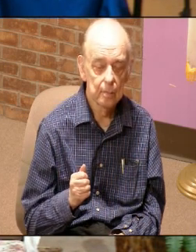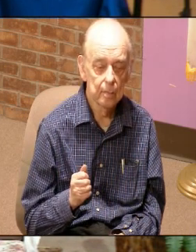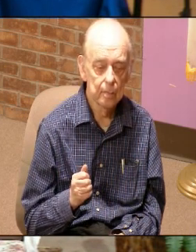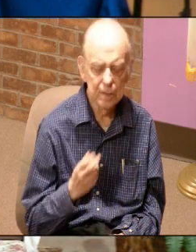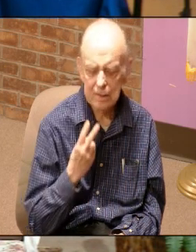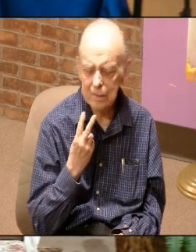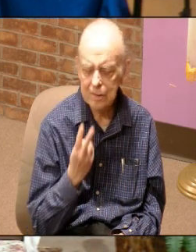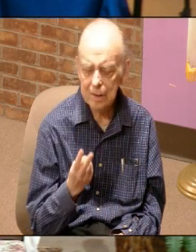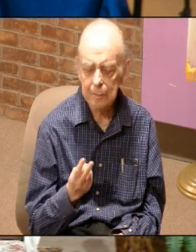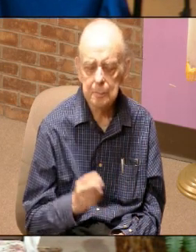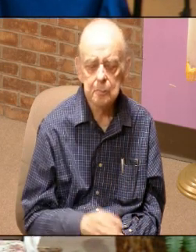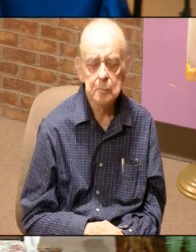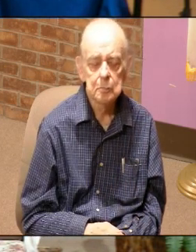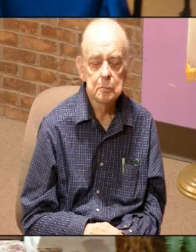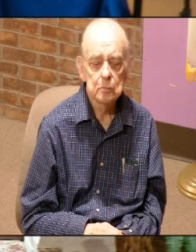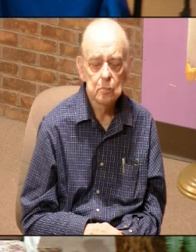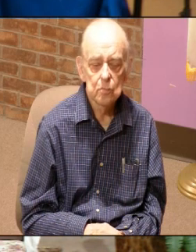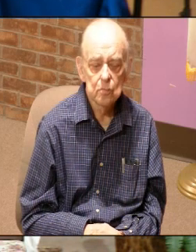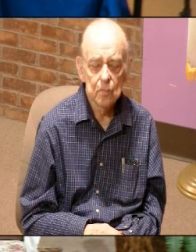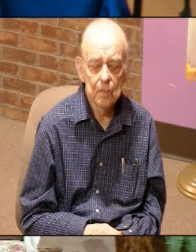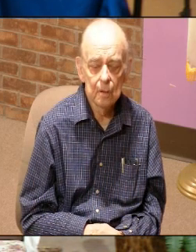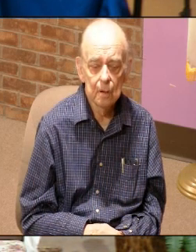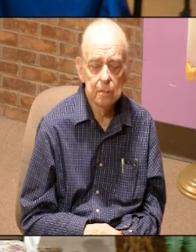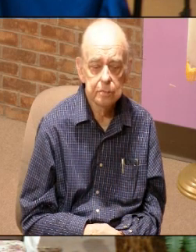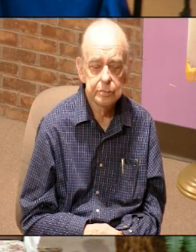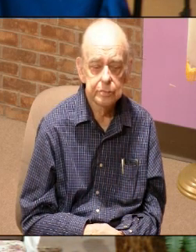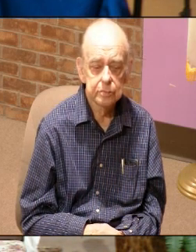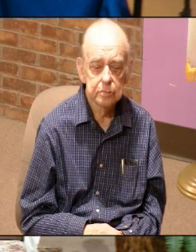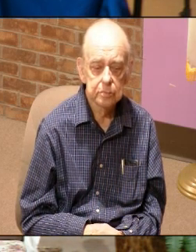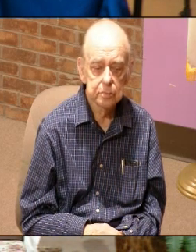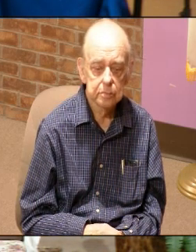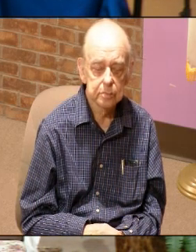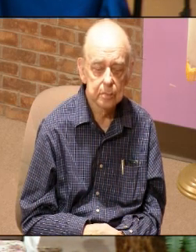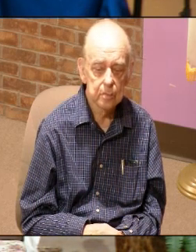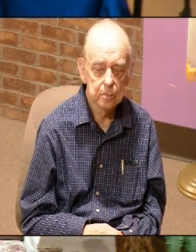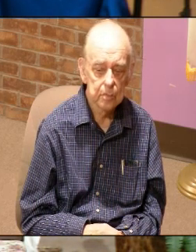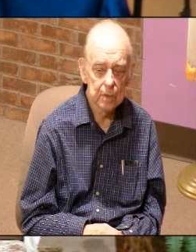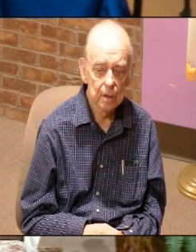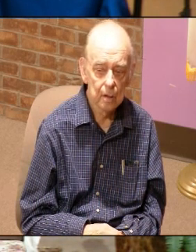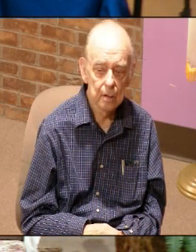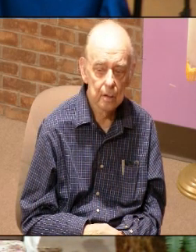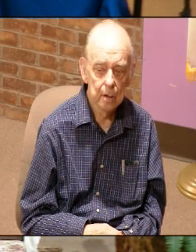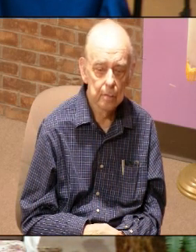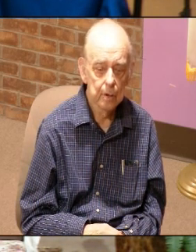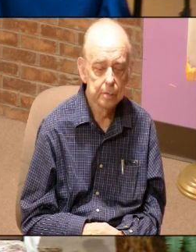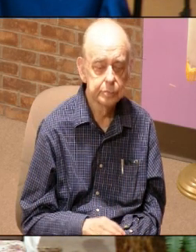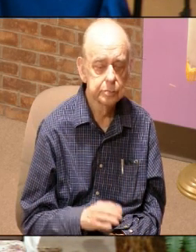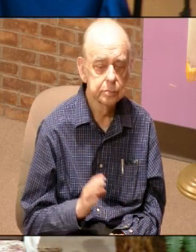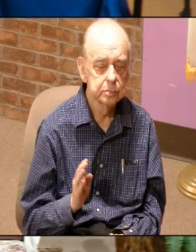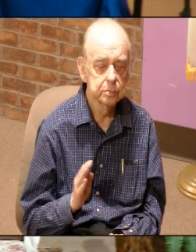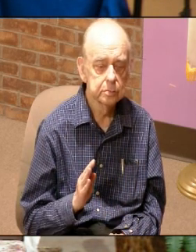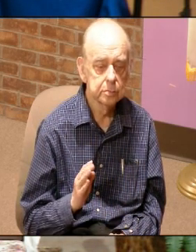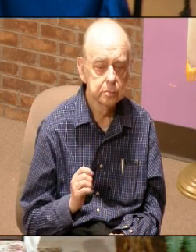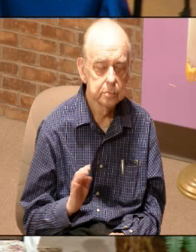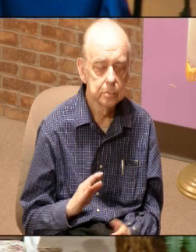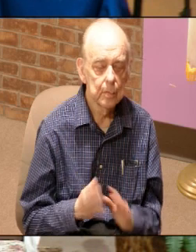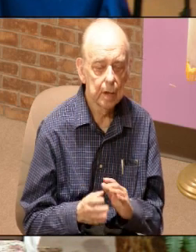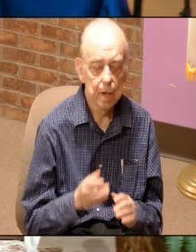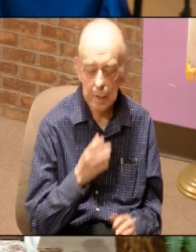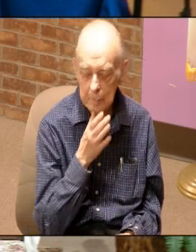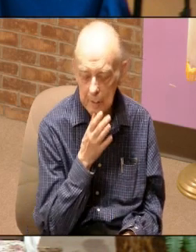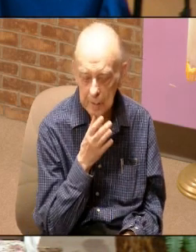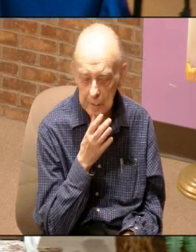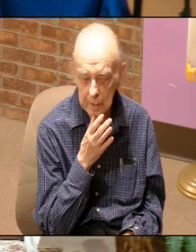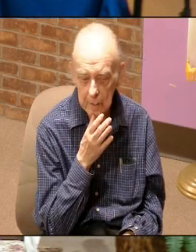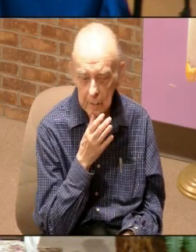You see, Bathsheba not only became a mother,